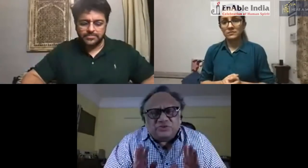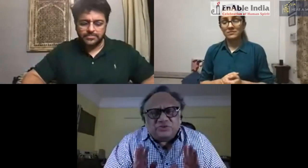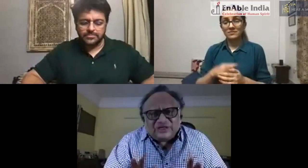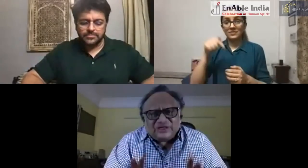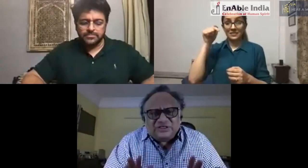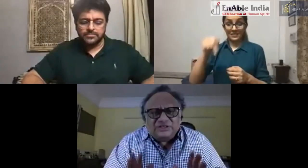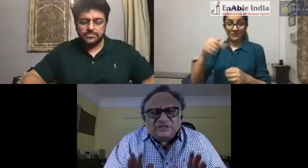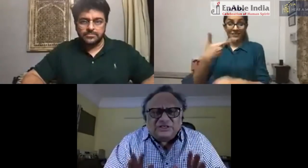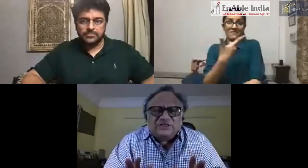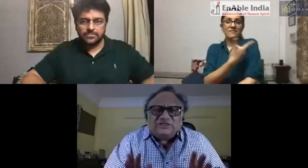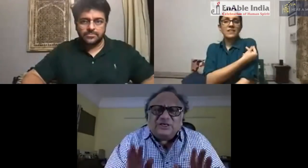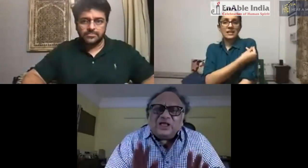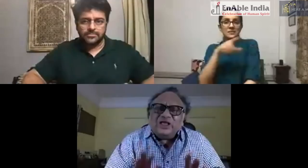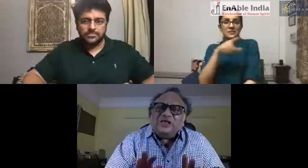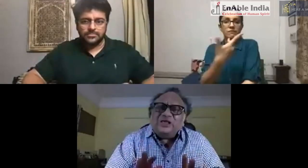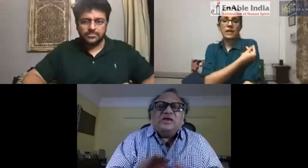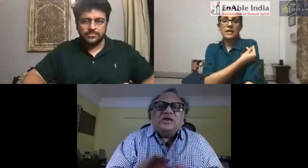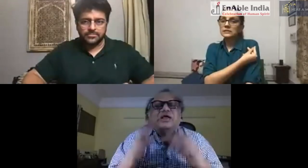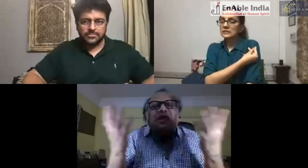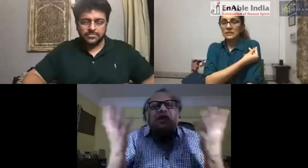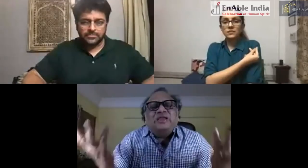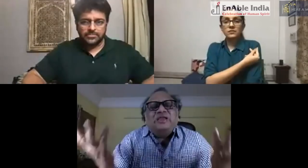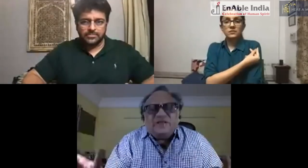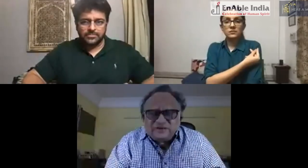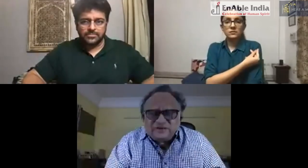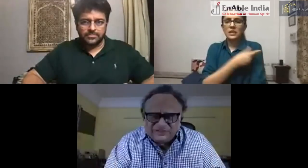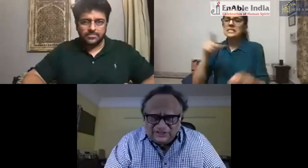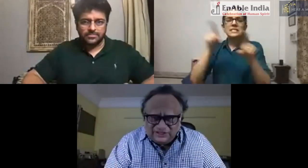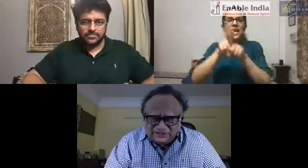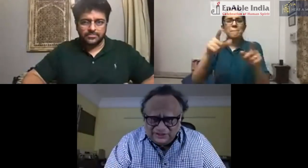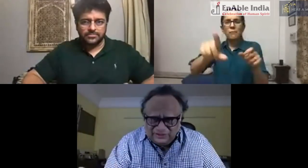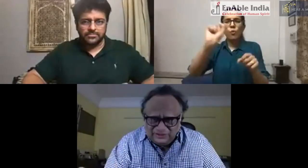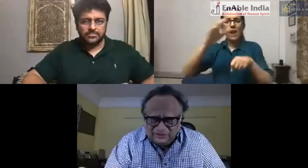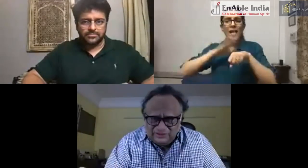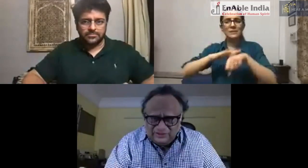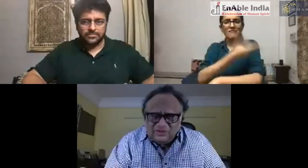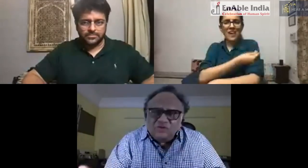This vaccine is like any other vaccination.